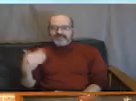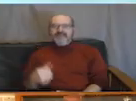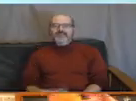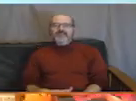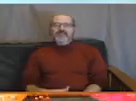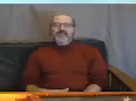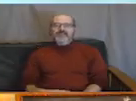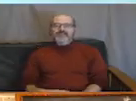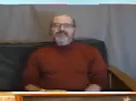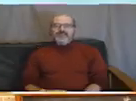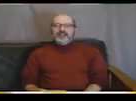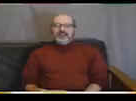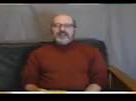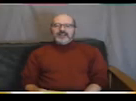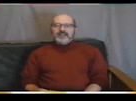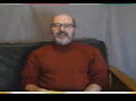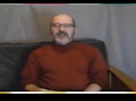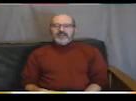5.